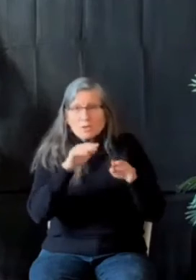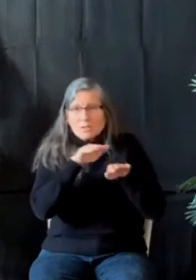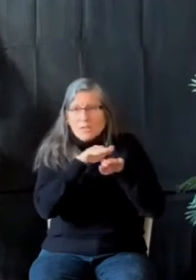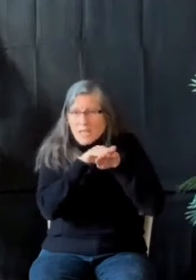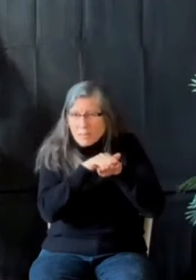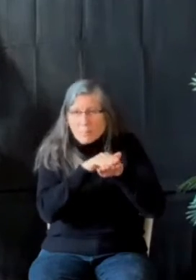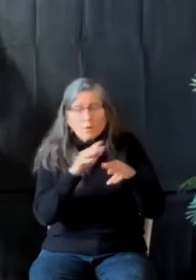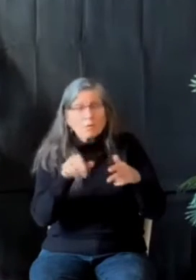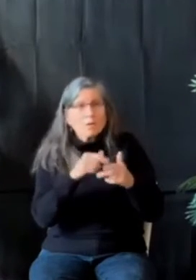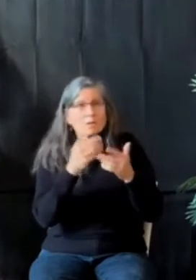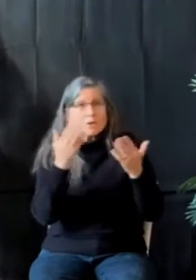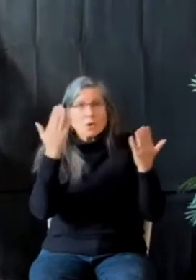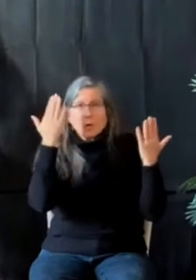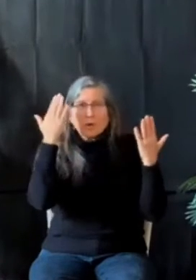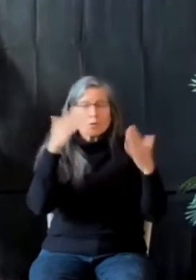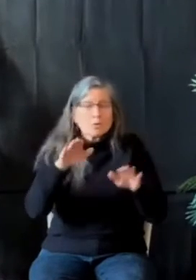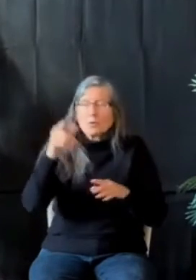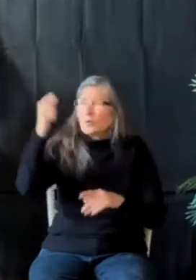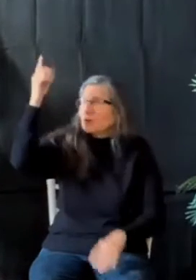His word.